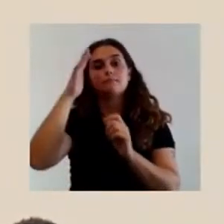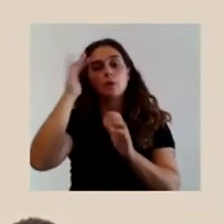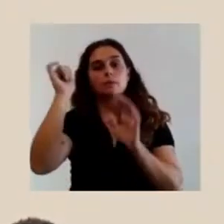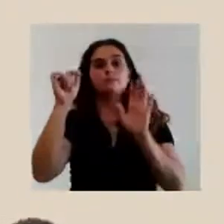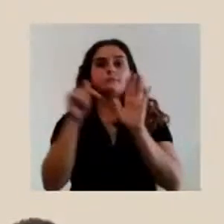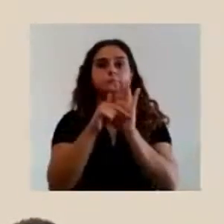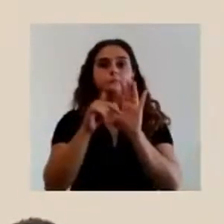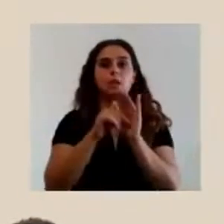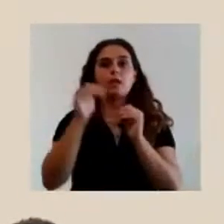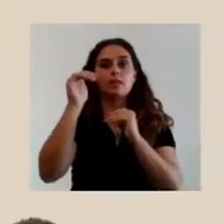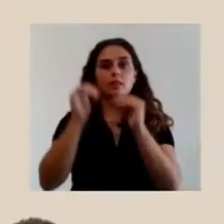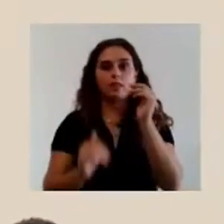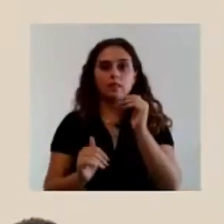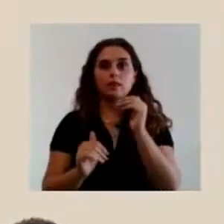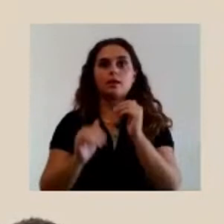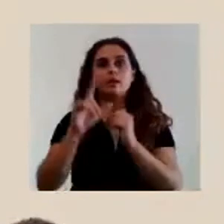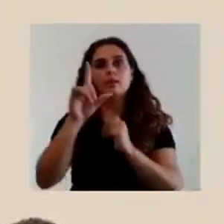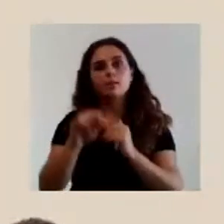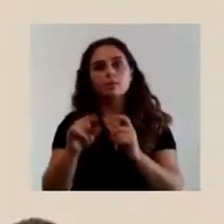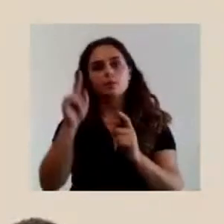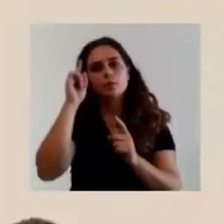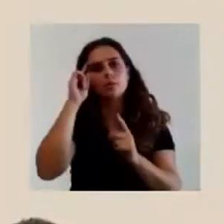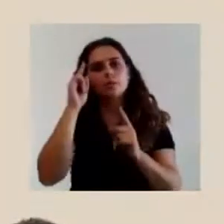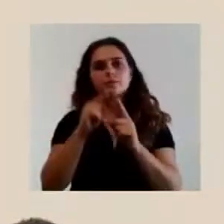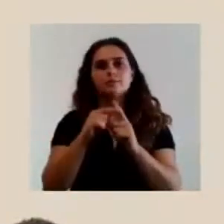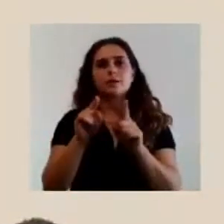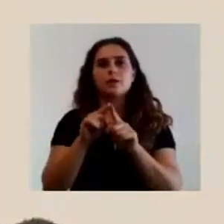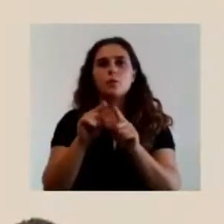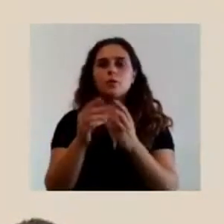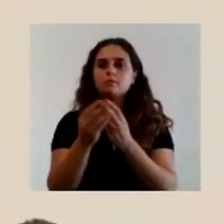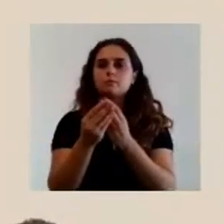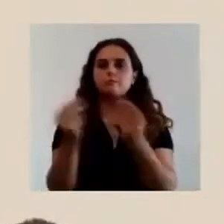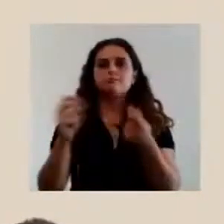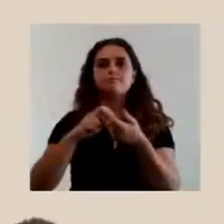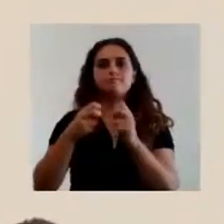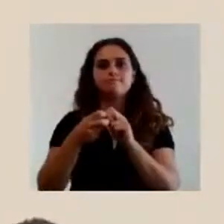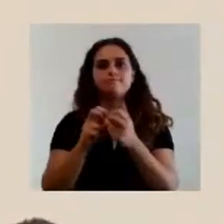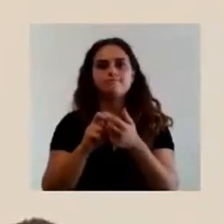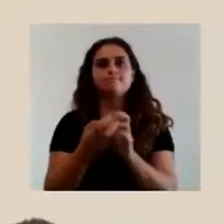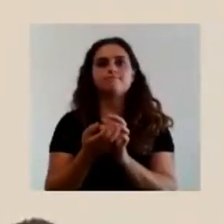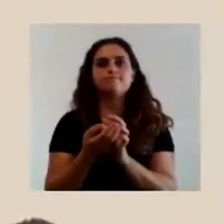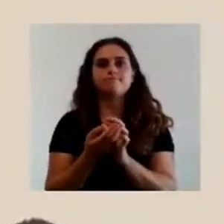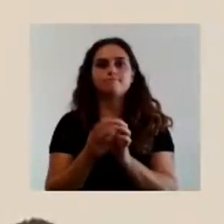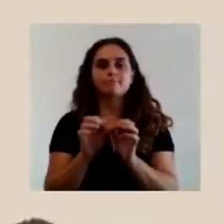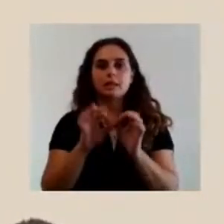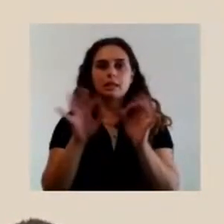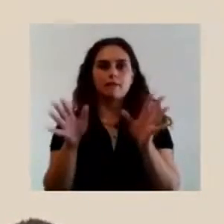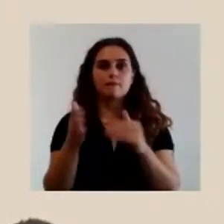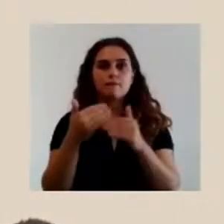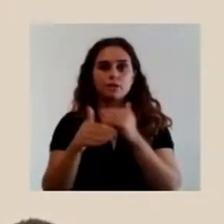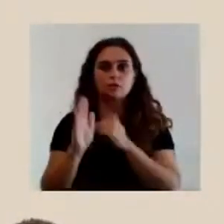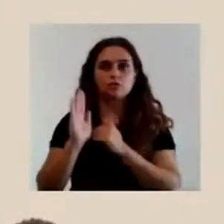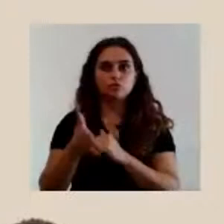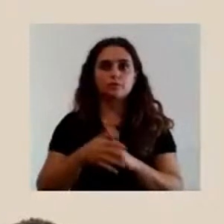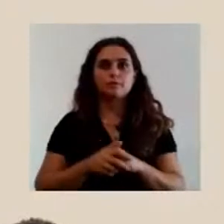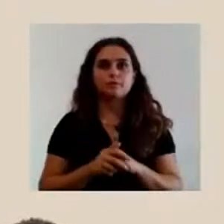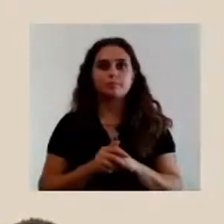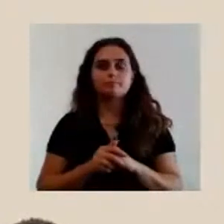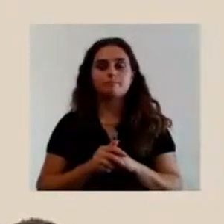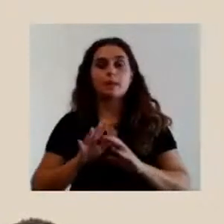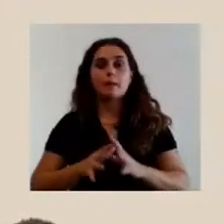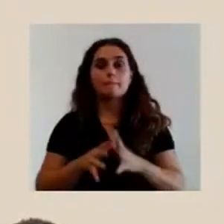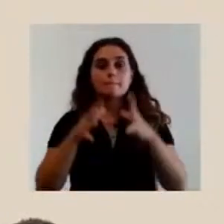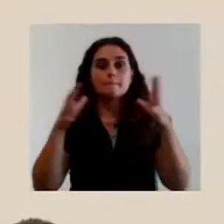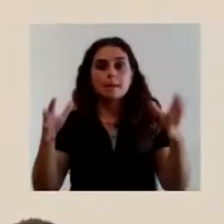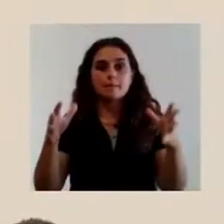algorithms, and where necessary, pulling the plugs on damaging AI projects, as Amazon did. Increased